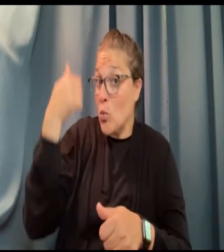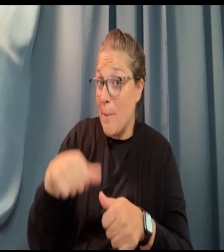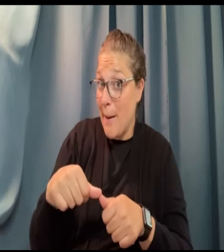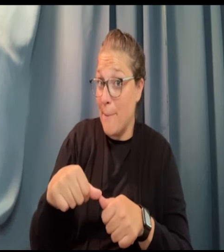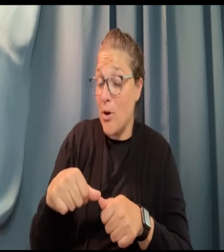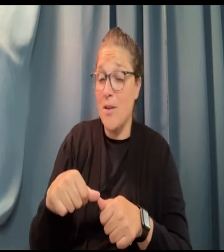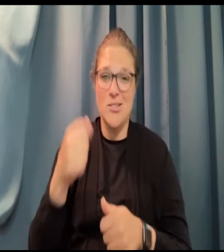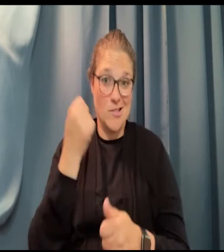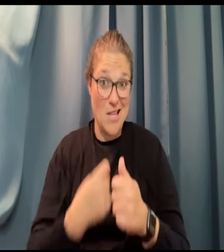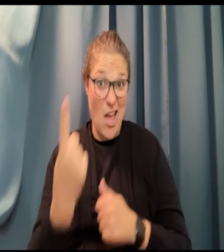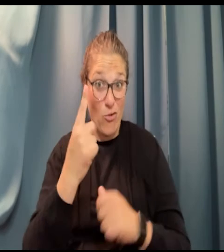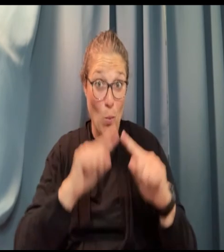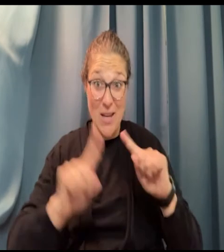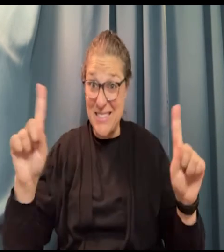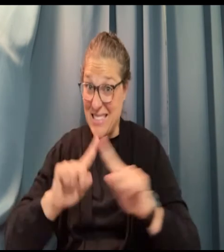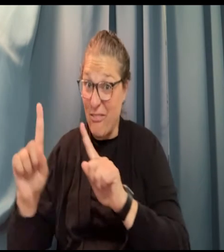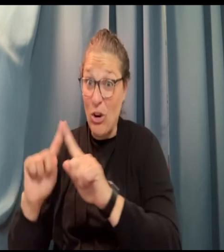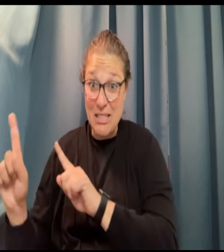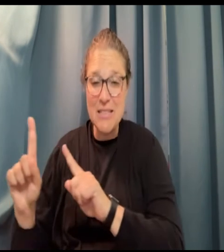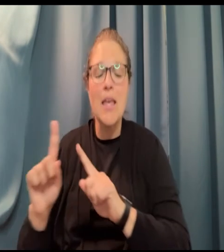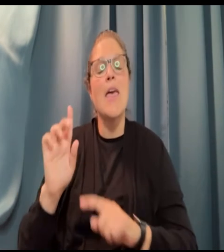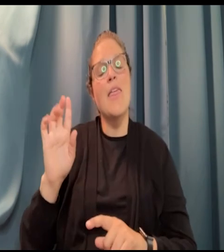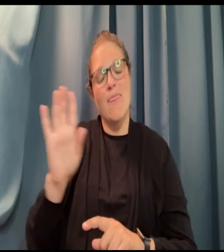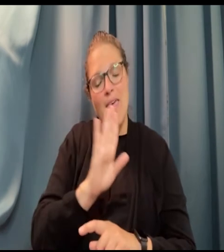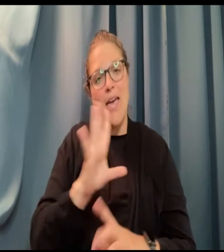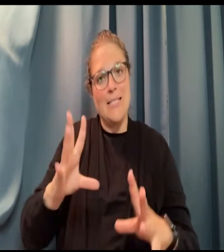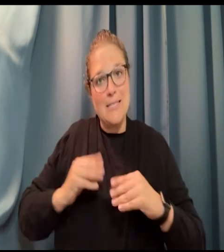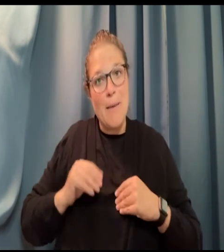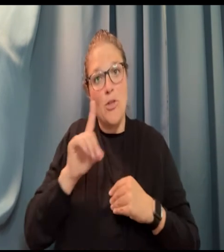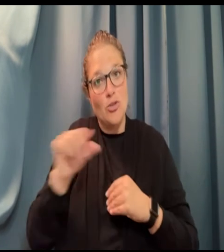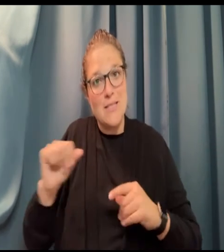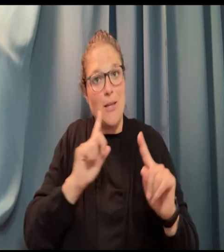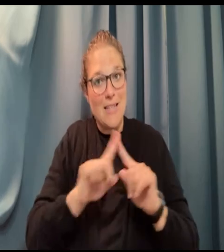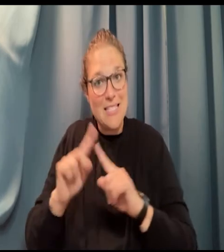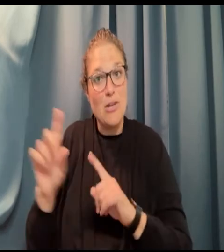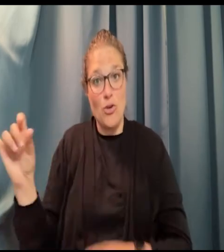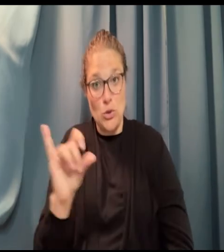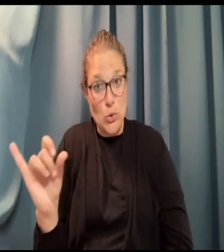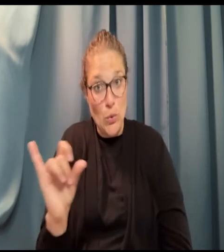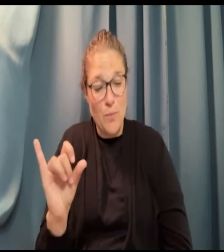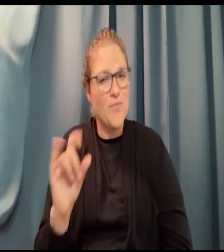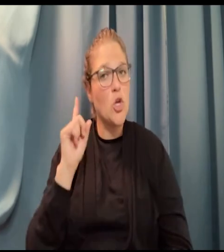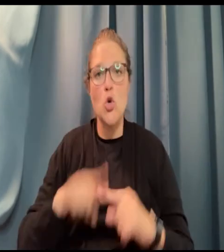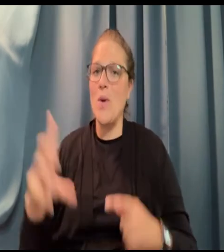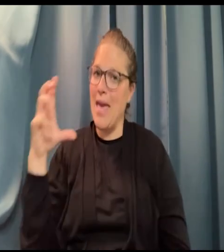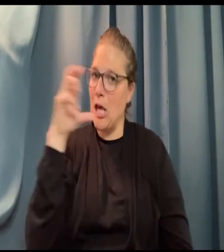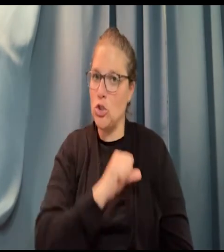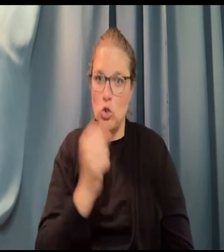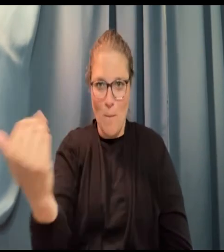in mind that just as everyone is different, people handle their disabilities in different ways. You